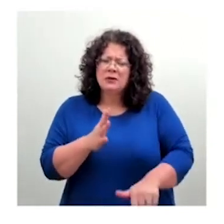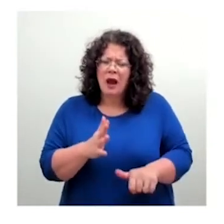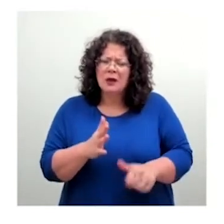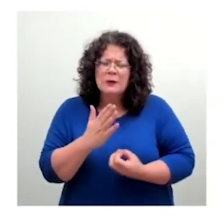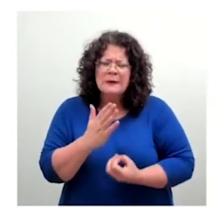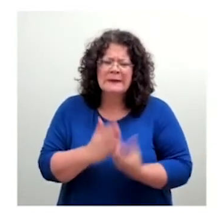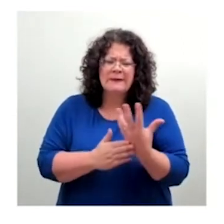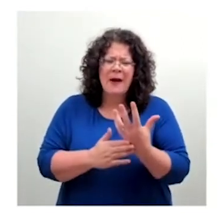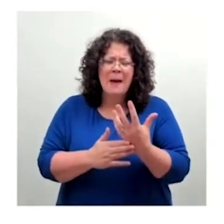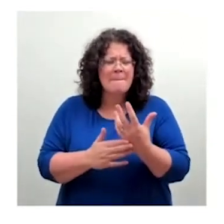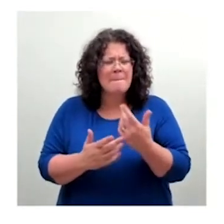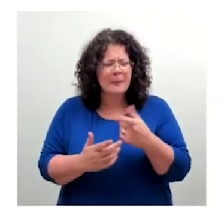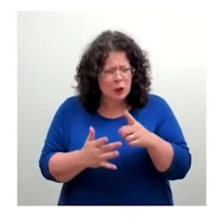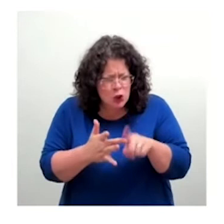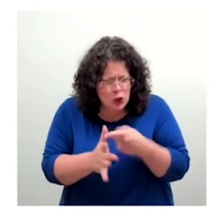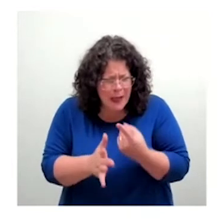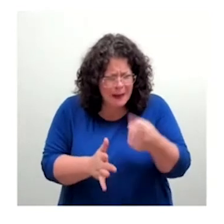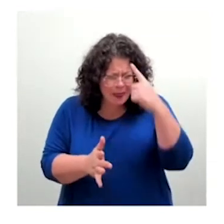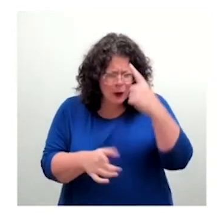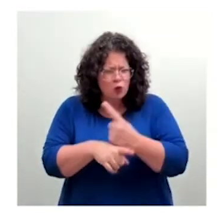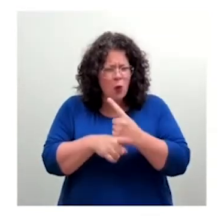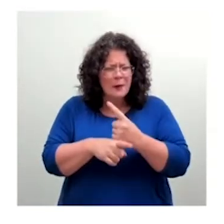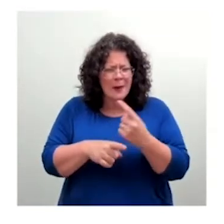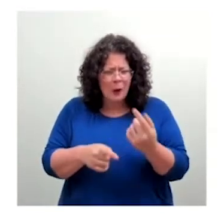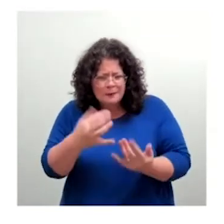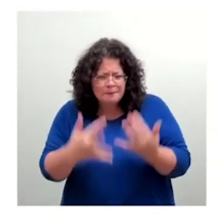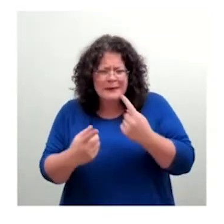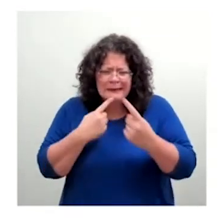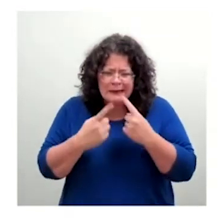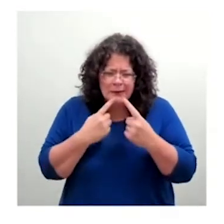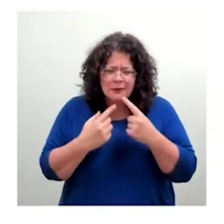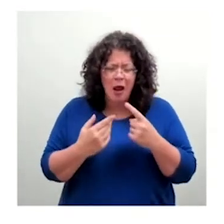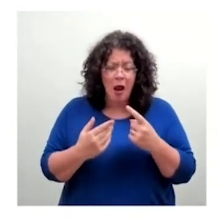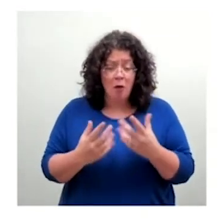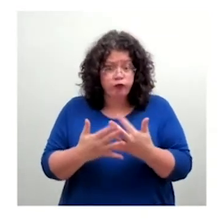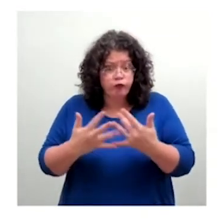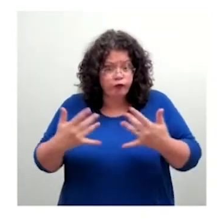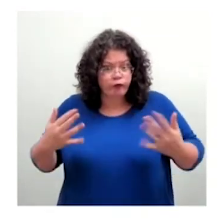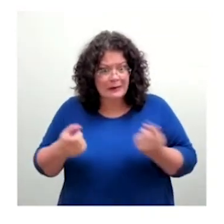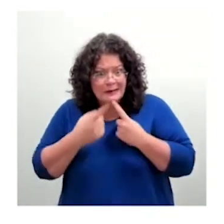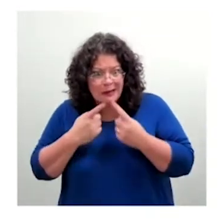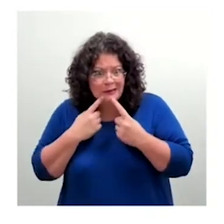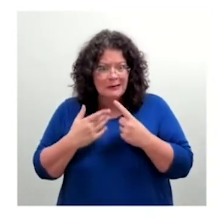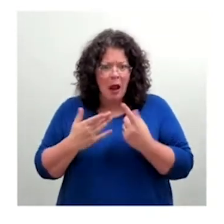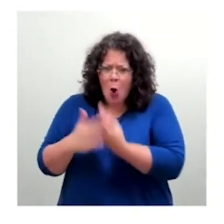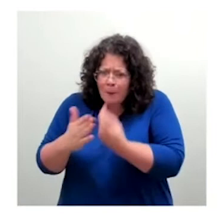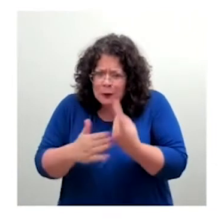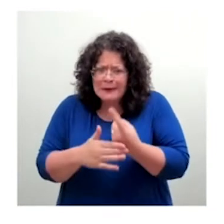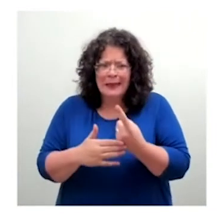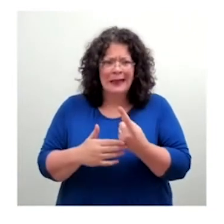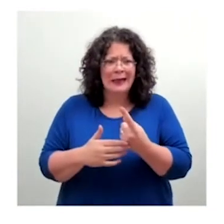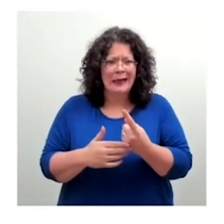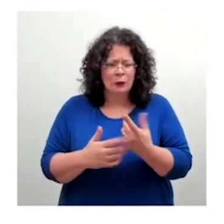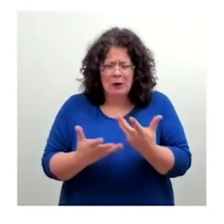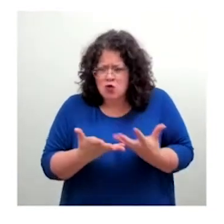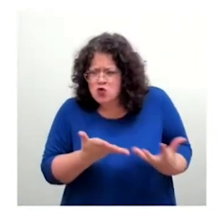data from the Internet of Things as well. So we're starting to try and work with local government